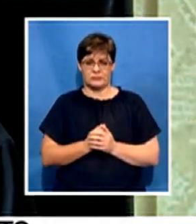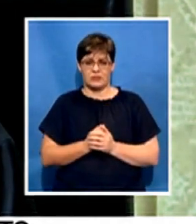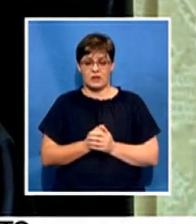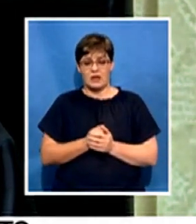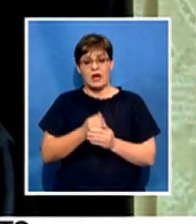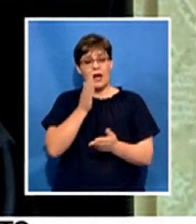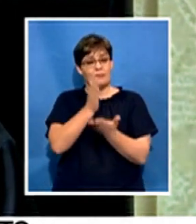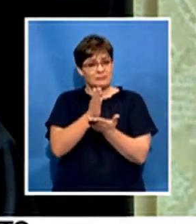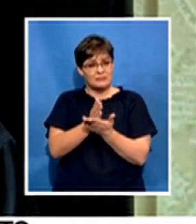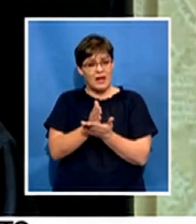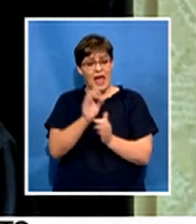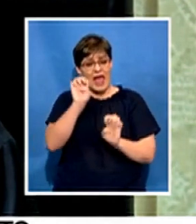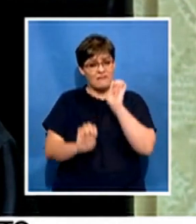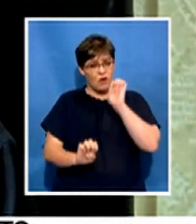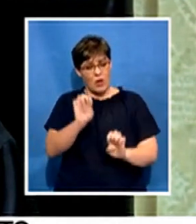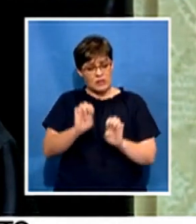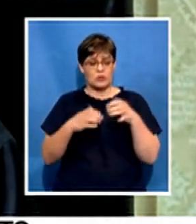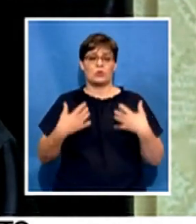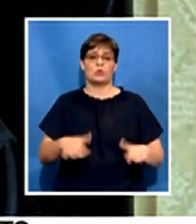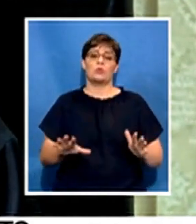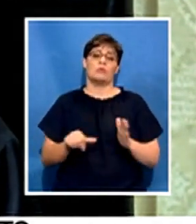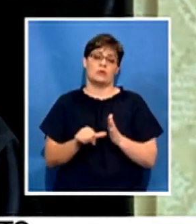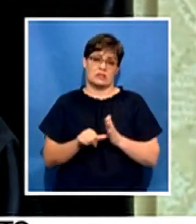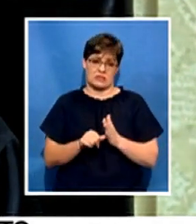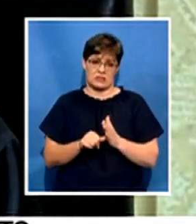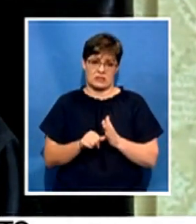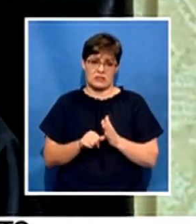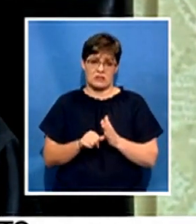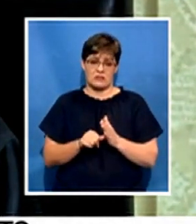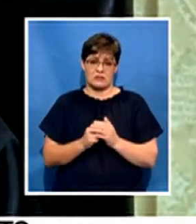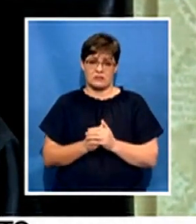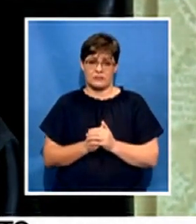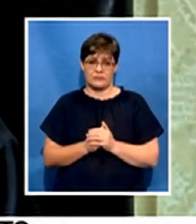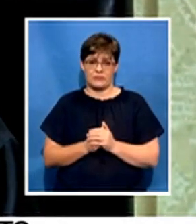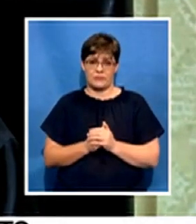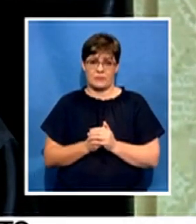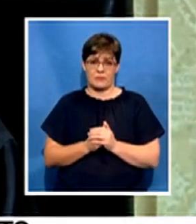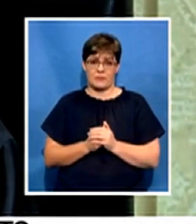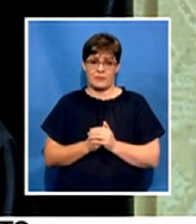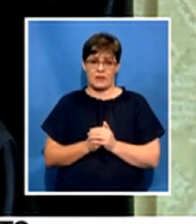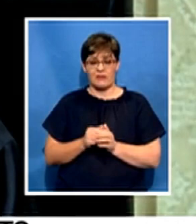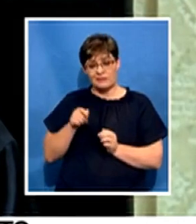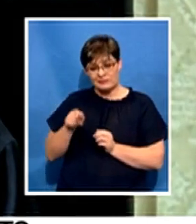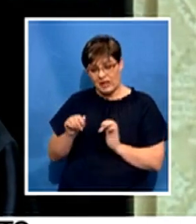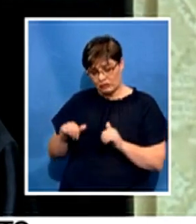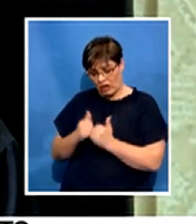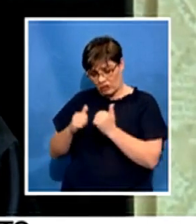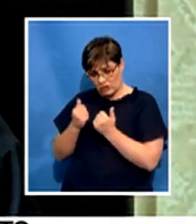respond to the pressing organizational challenges, especially on socio-economic policies.